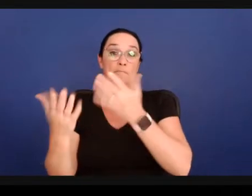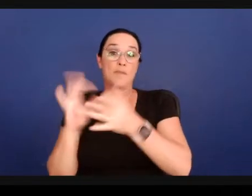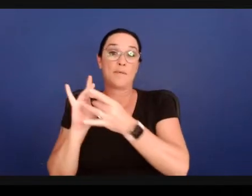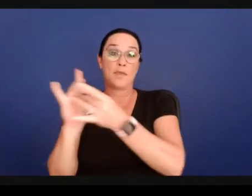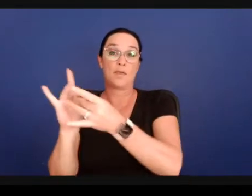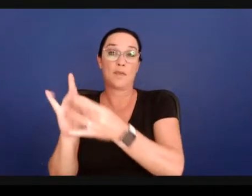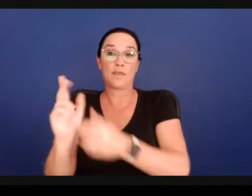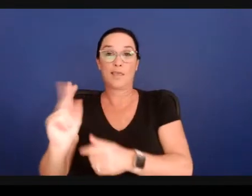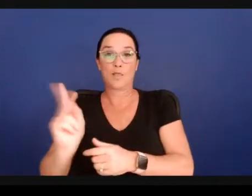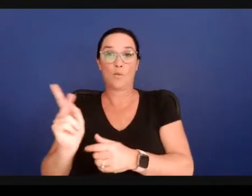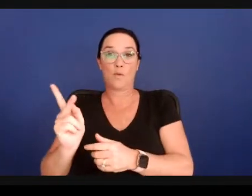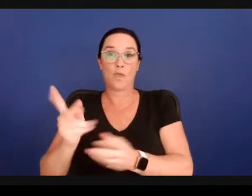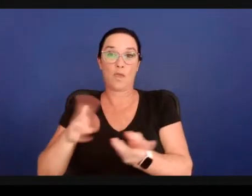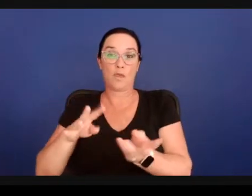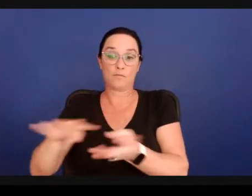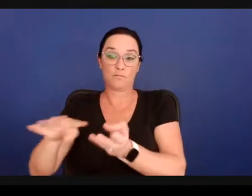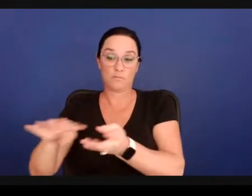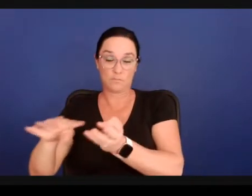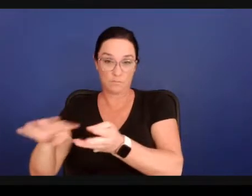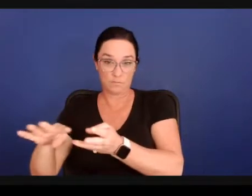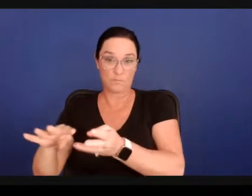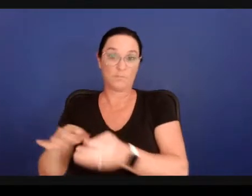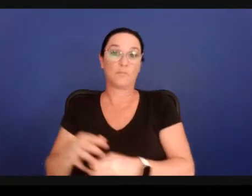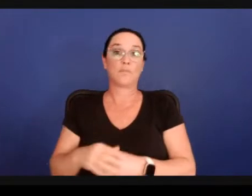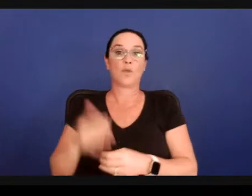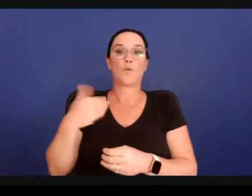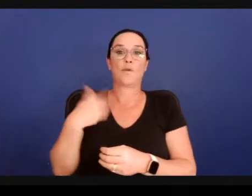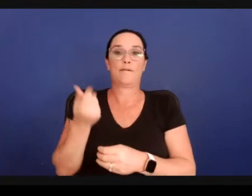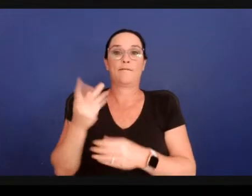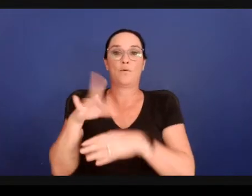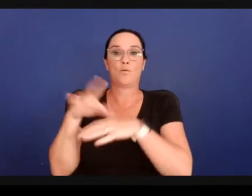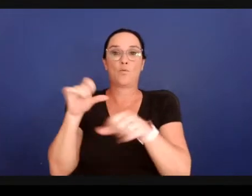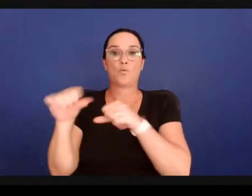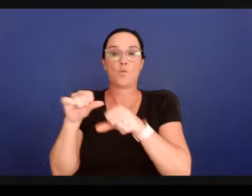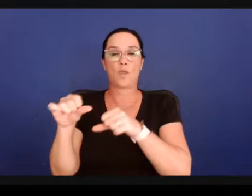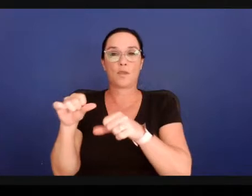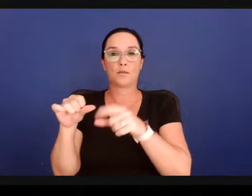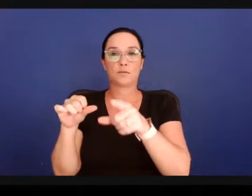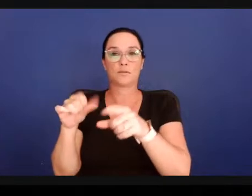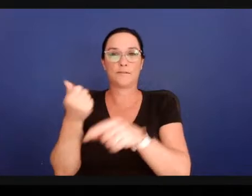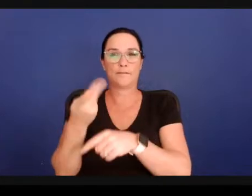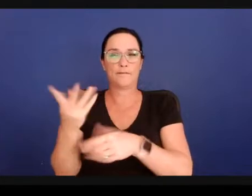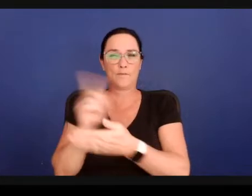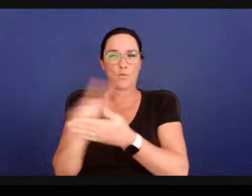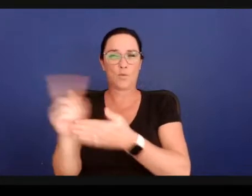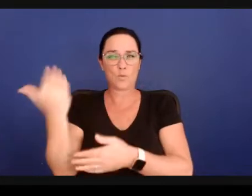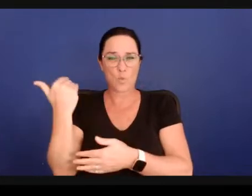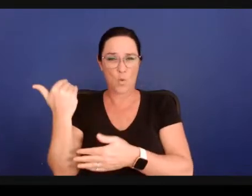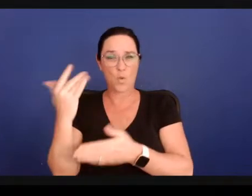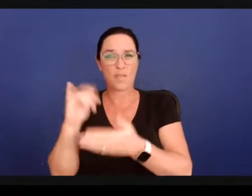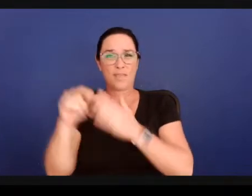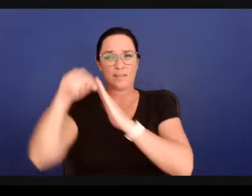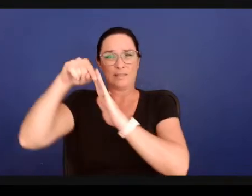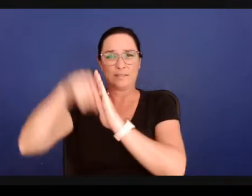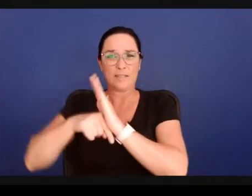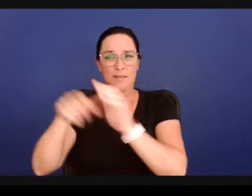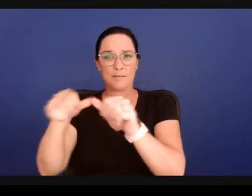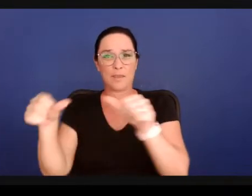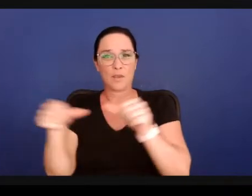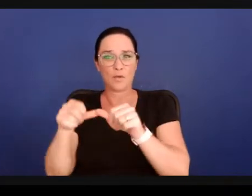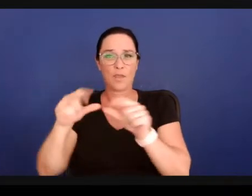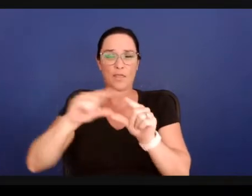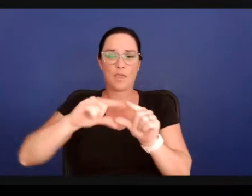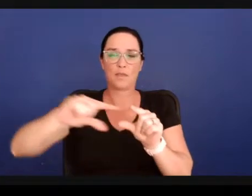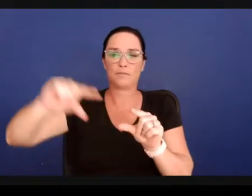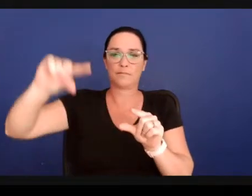Kilauea feeder. And we've had some earthquakes here a couple weeks ago in that deep zone along that